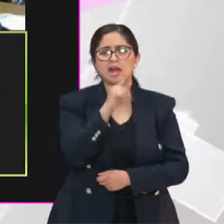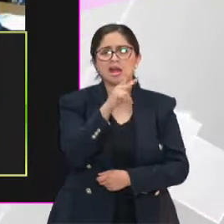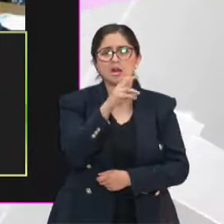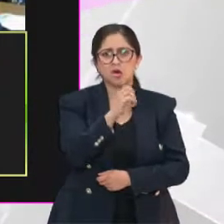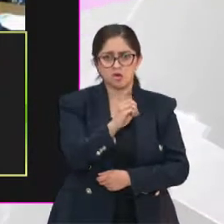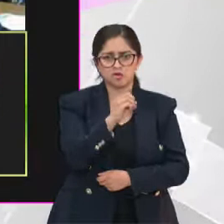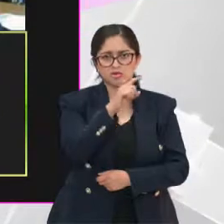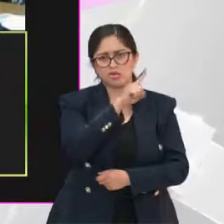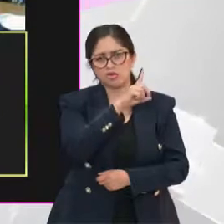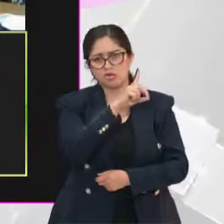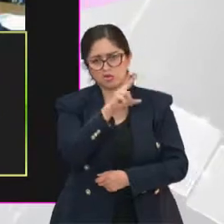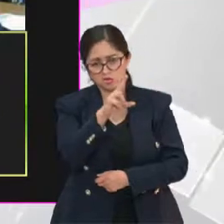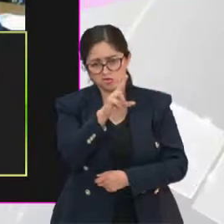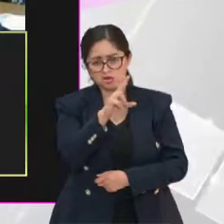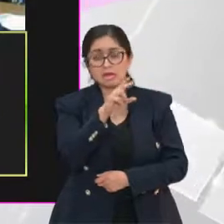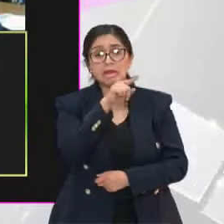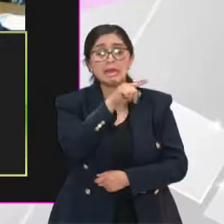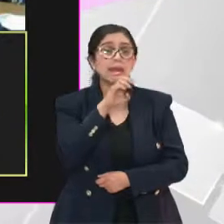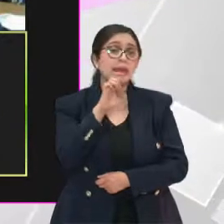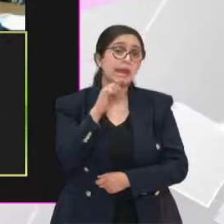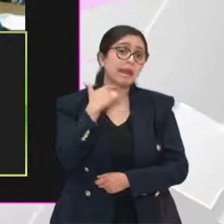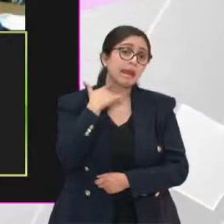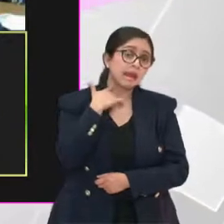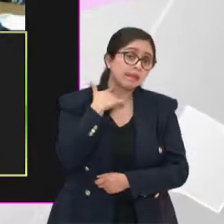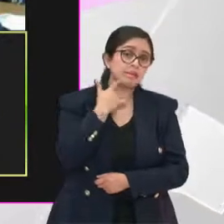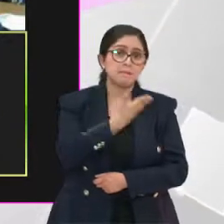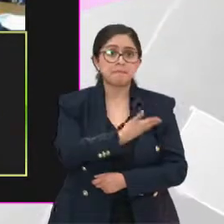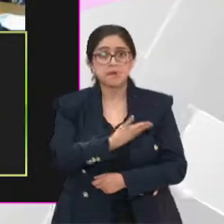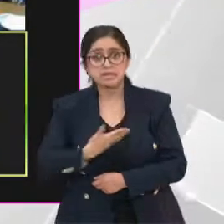Carlos Mesa, who is the former president of Bolivia.